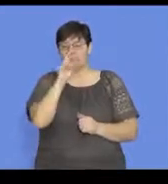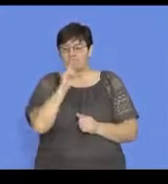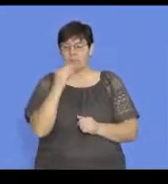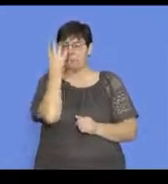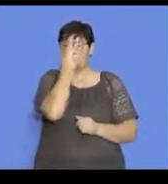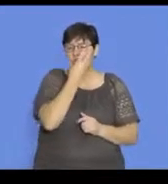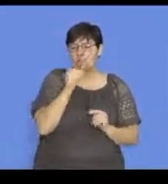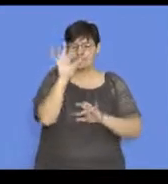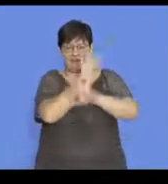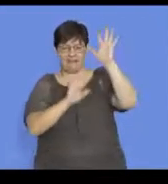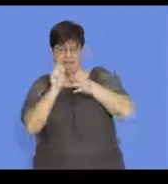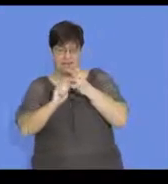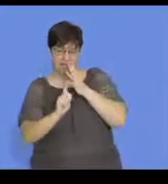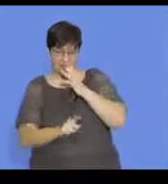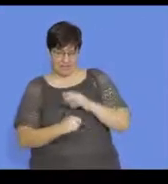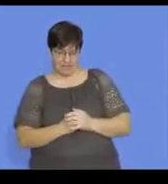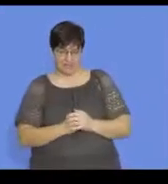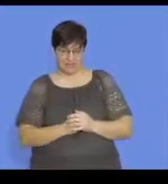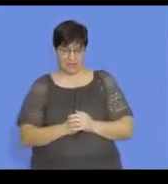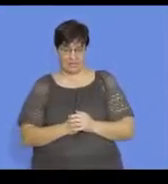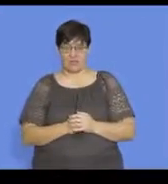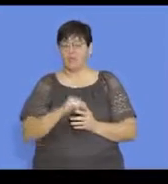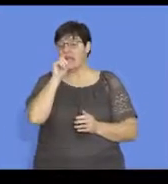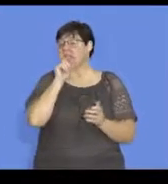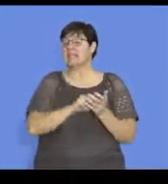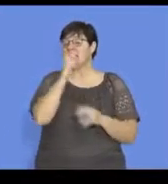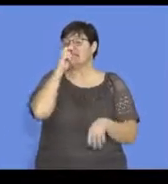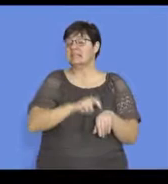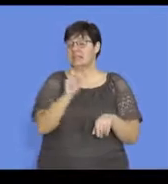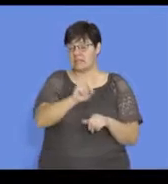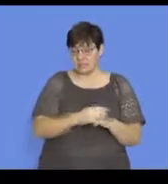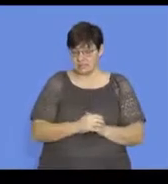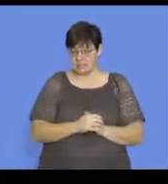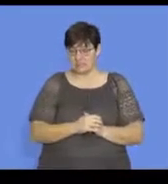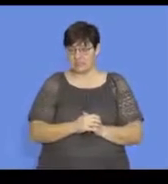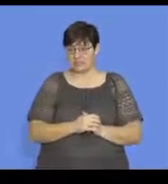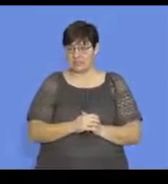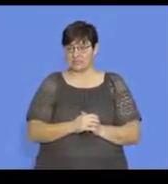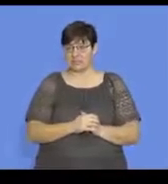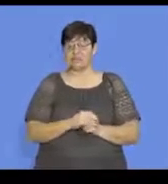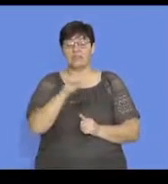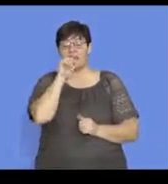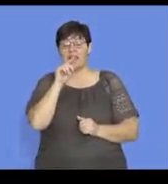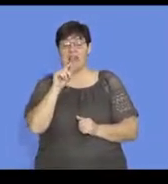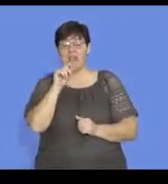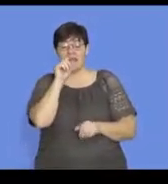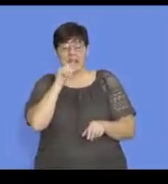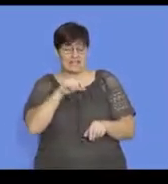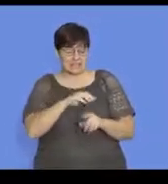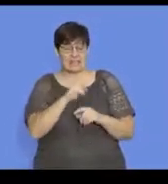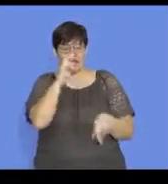beautiful colors. Now, what the insect needs, I'm going to jump one point. The insect, a